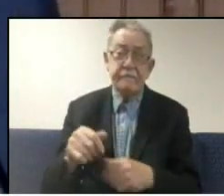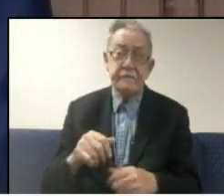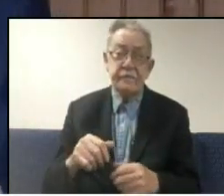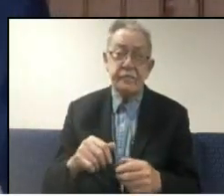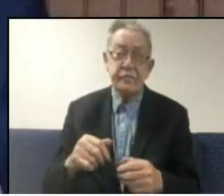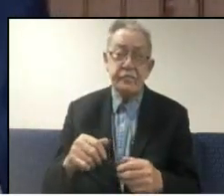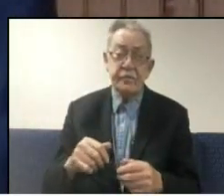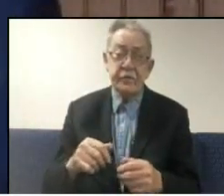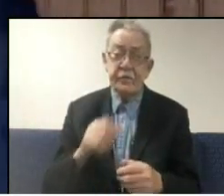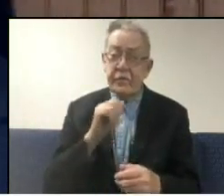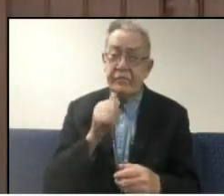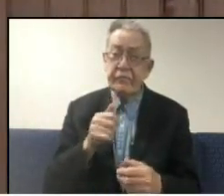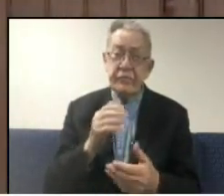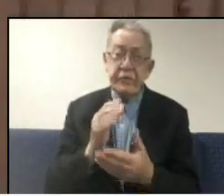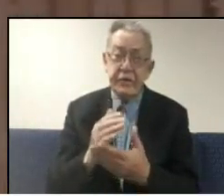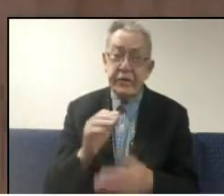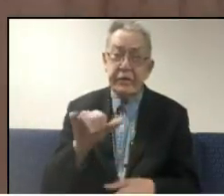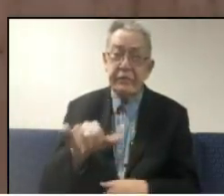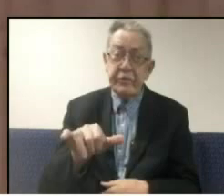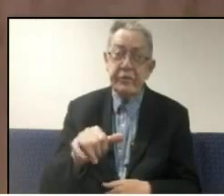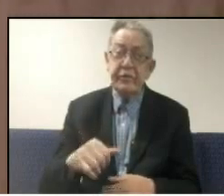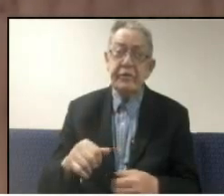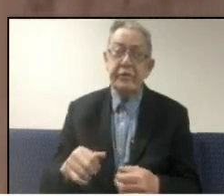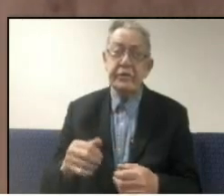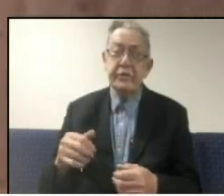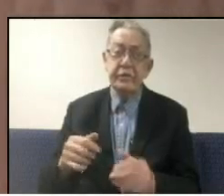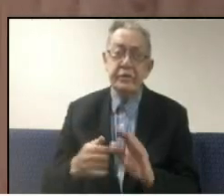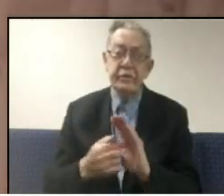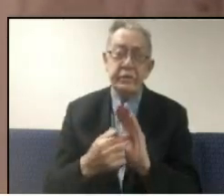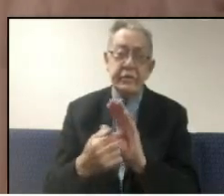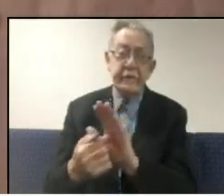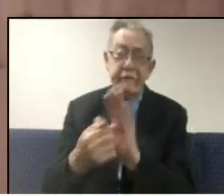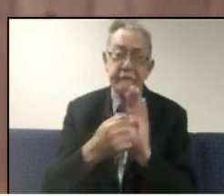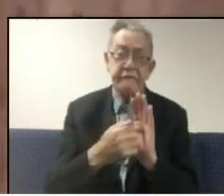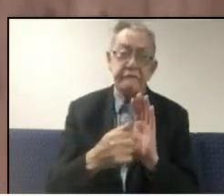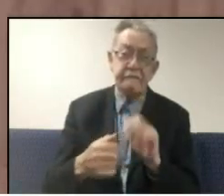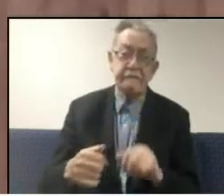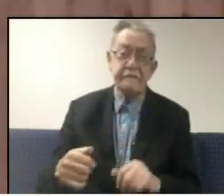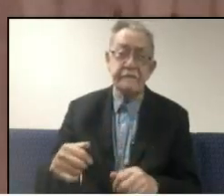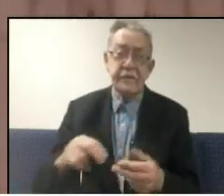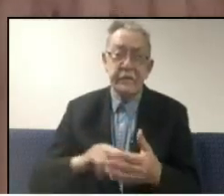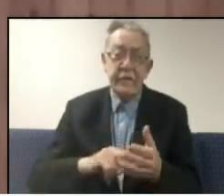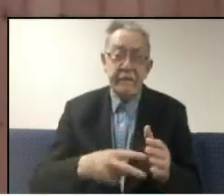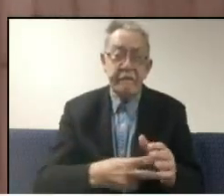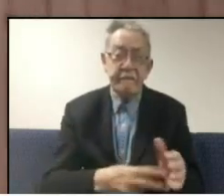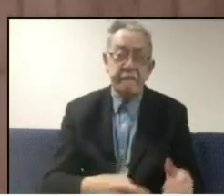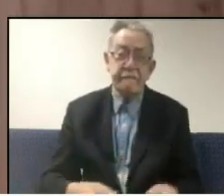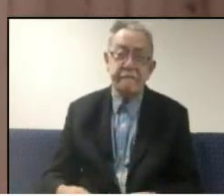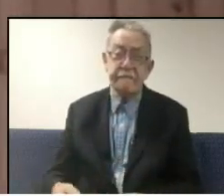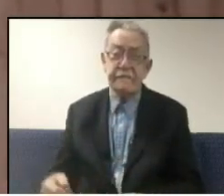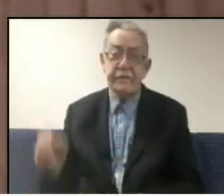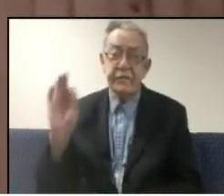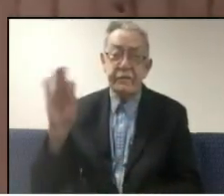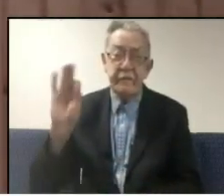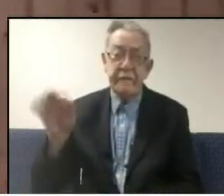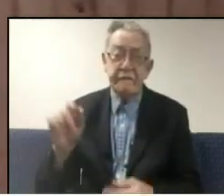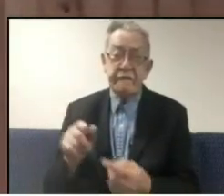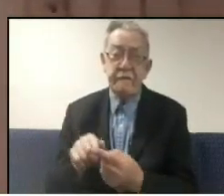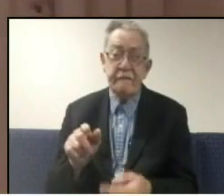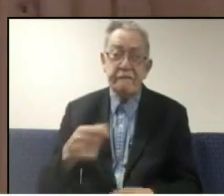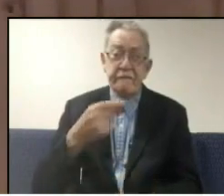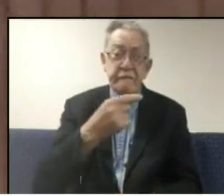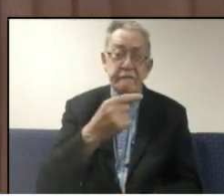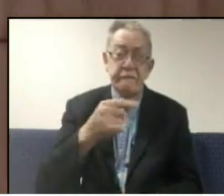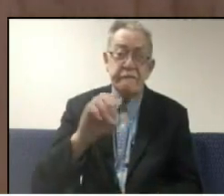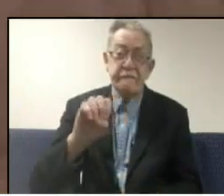for Paul. And Paul's purpose was to preach to the Gentiles. That doesn't come up